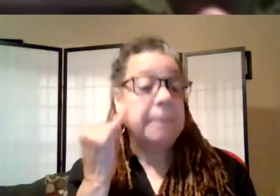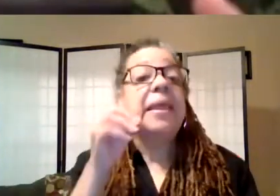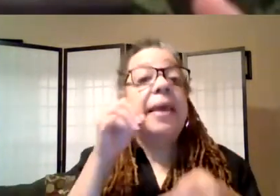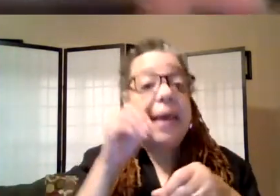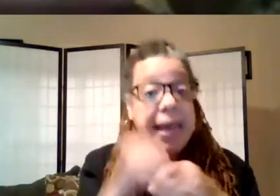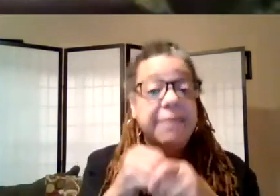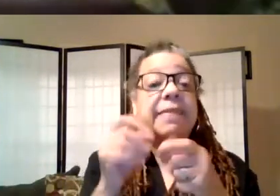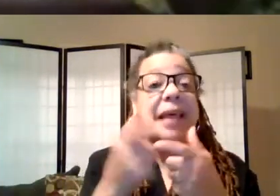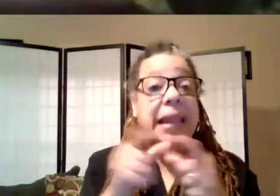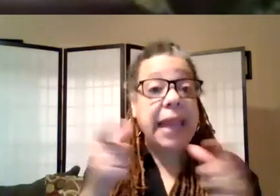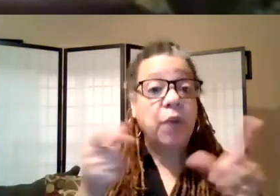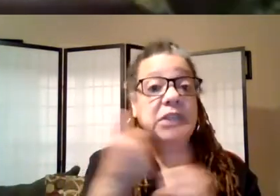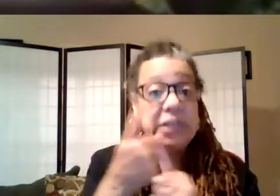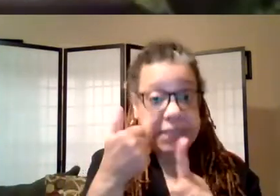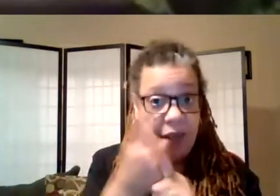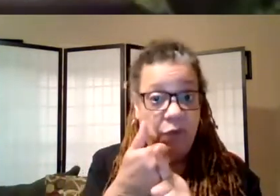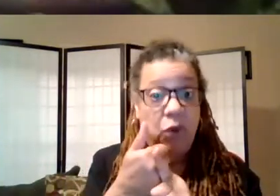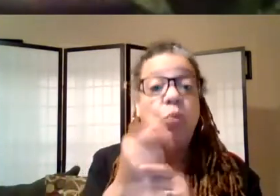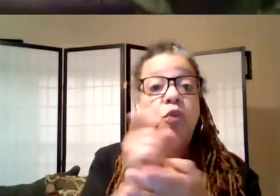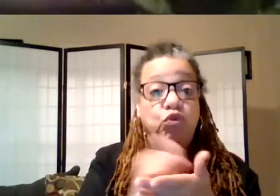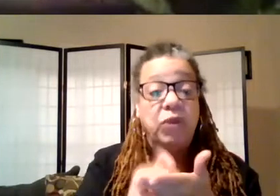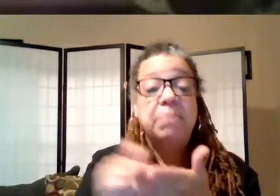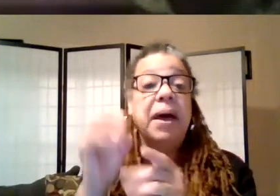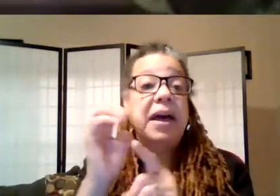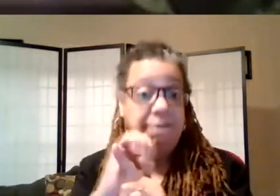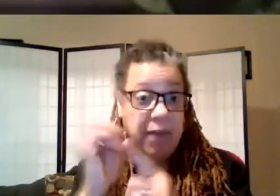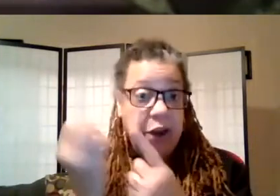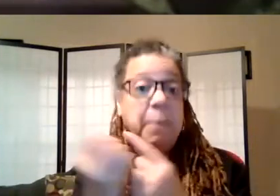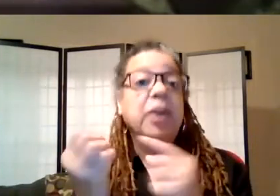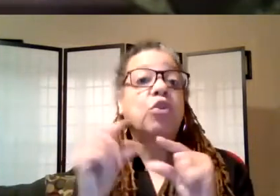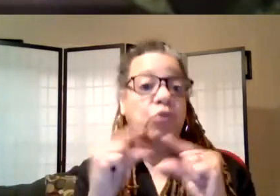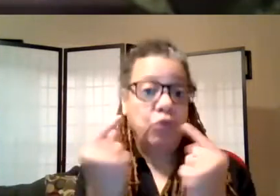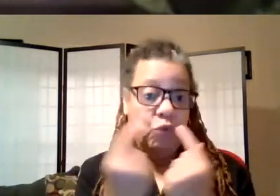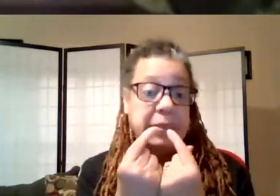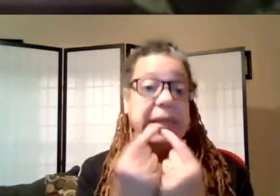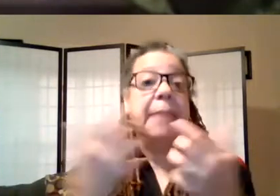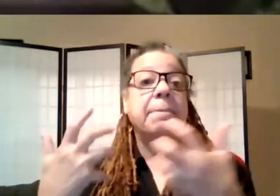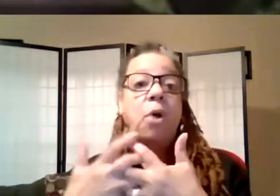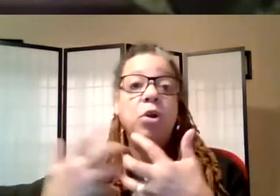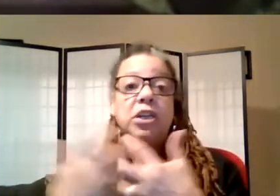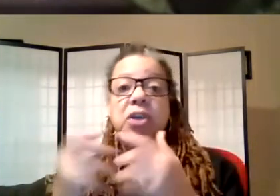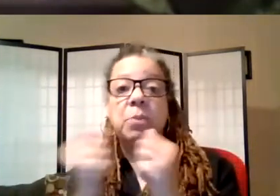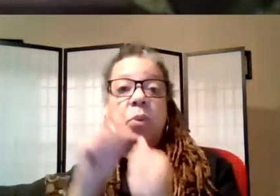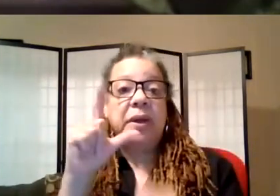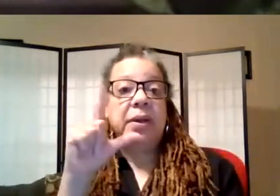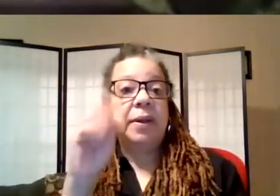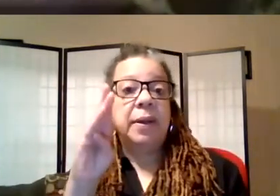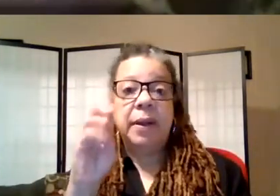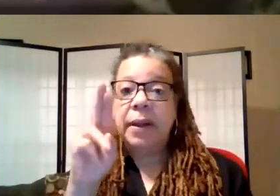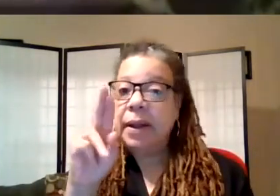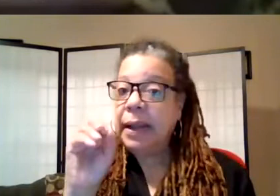which was crafted by environmental groups and in partnership with labor, there are no carve outs for any